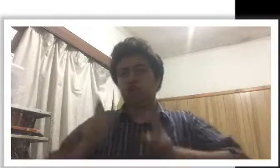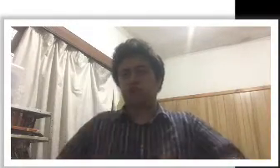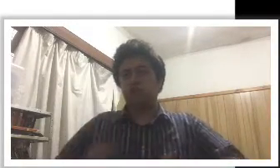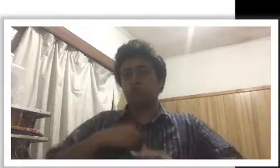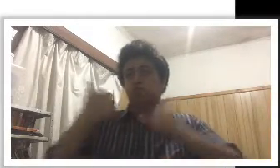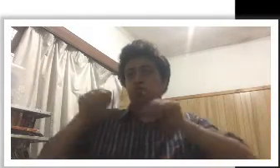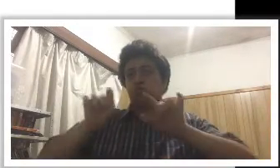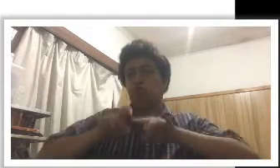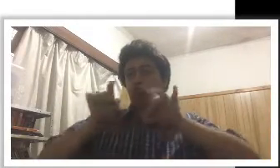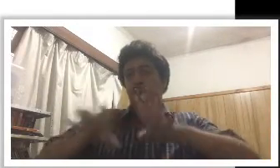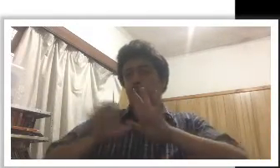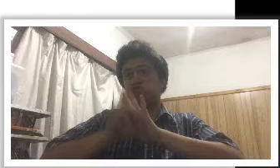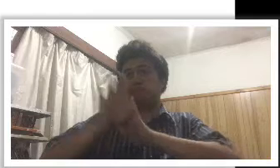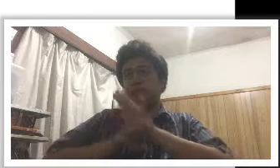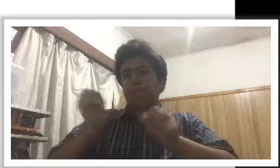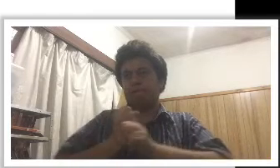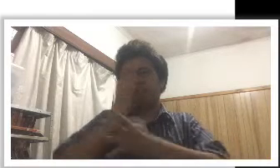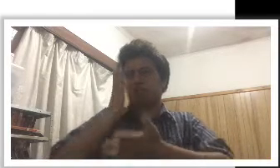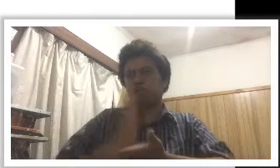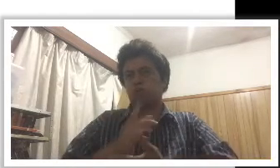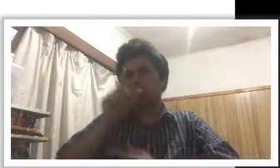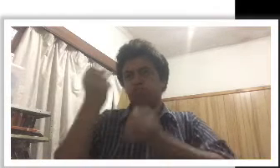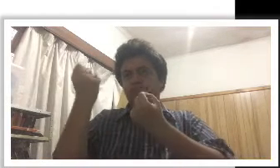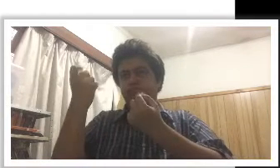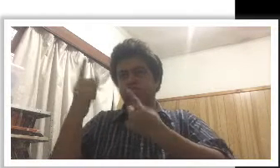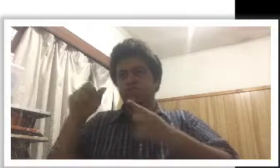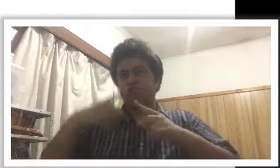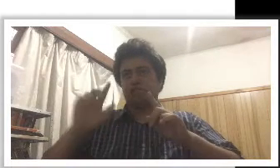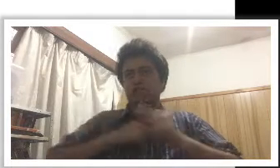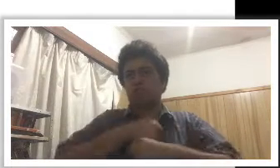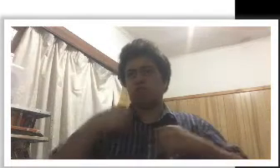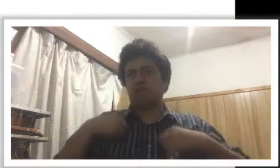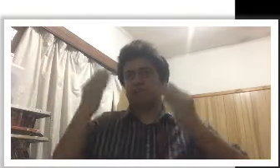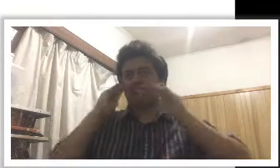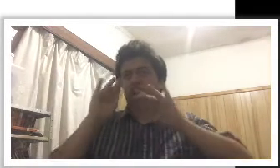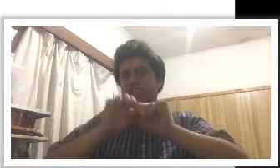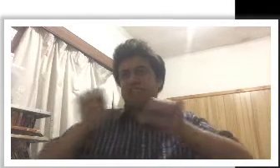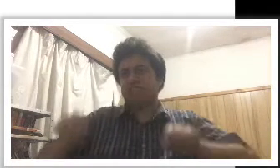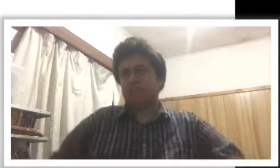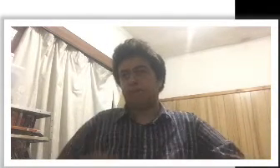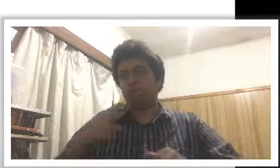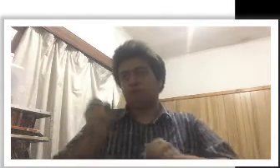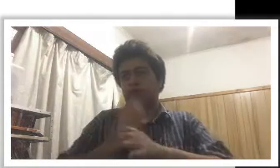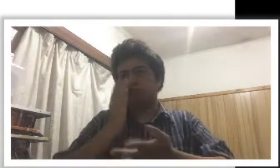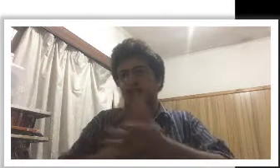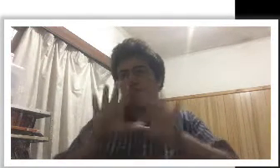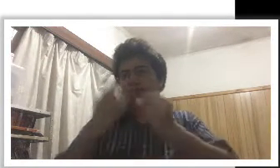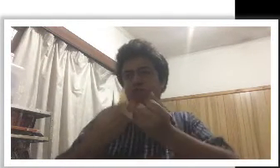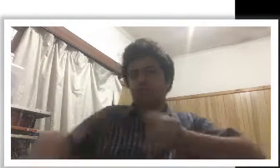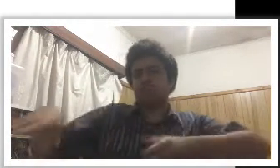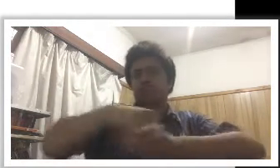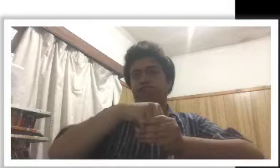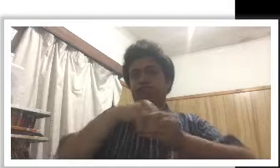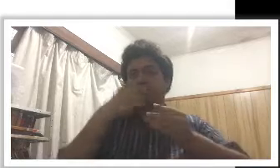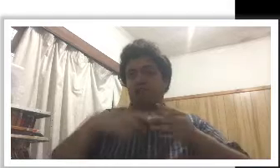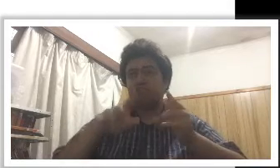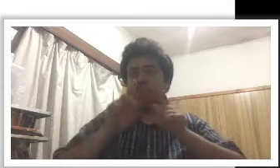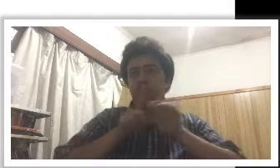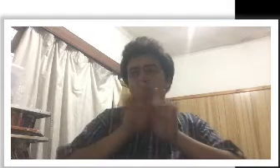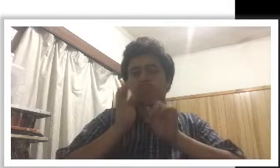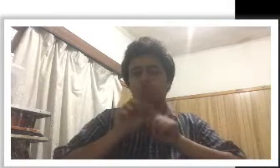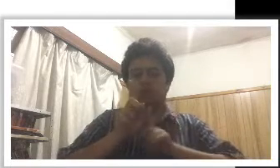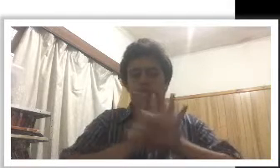Australian curriculum provides 4 domains that cover a range of topics under humanities. These domains are history,